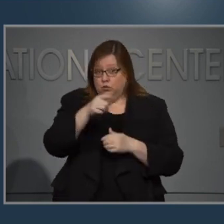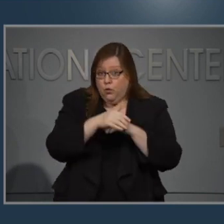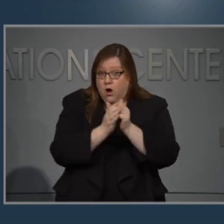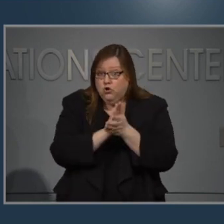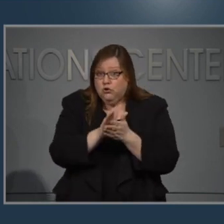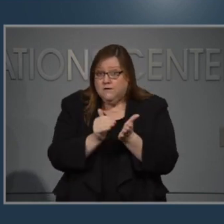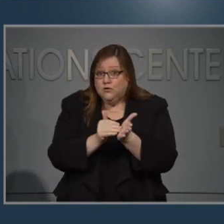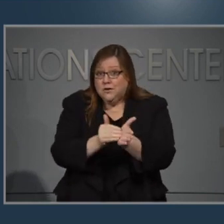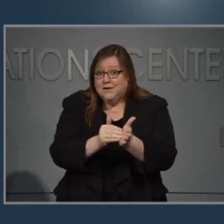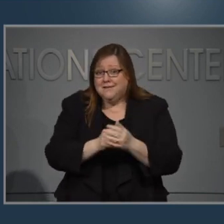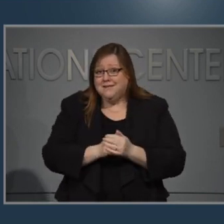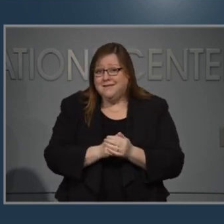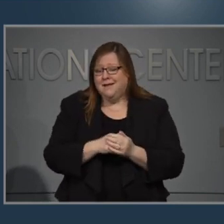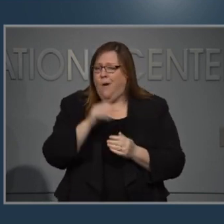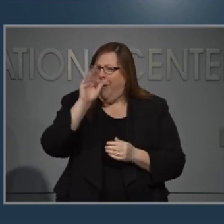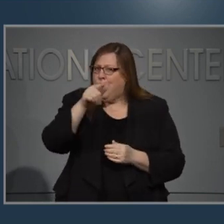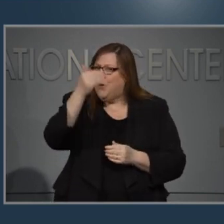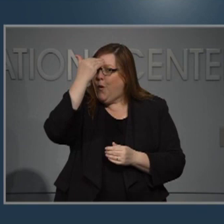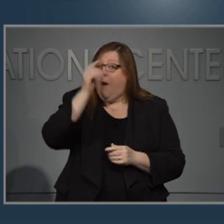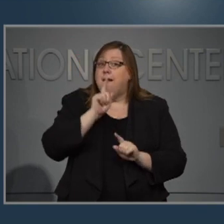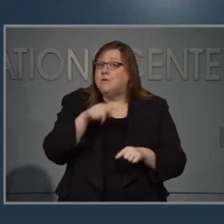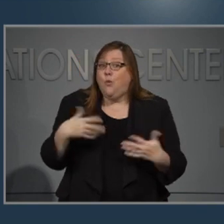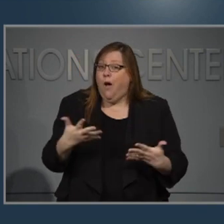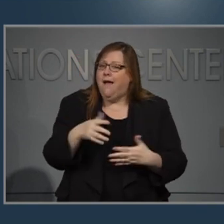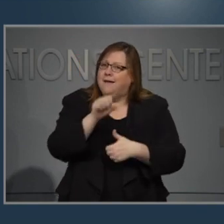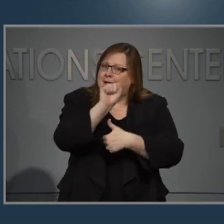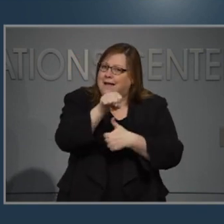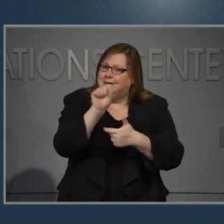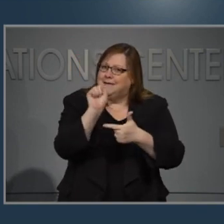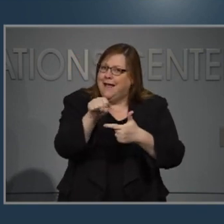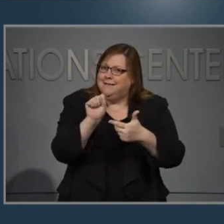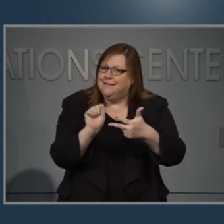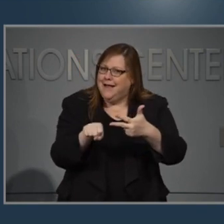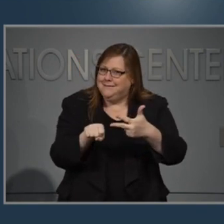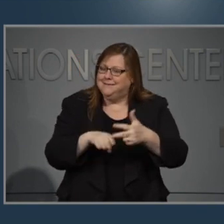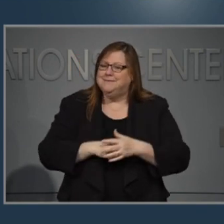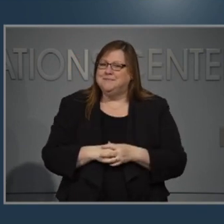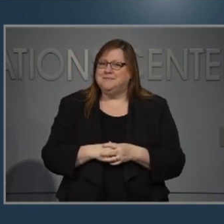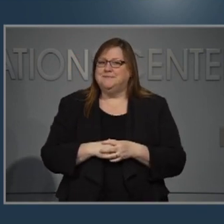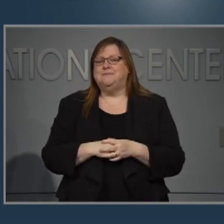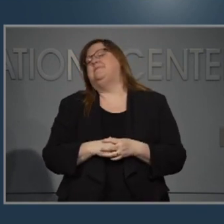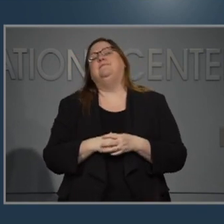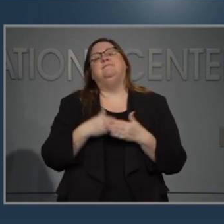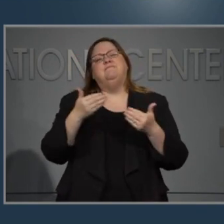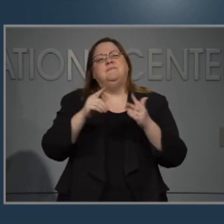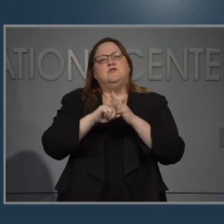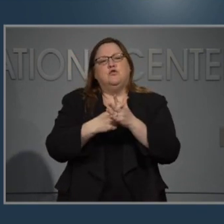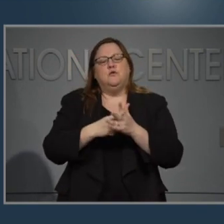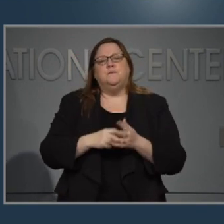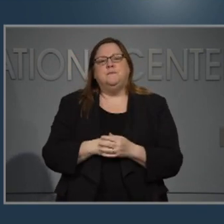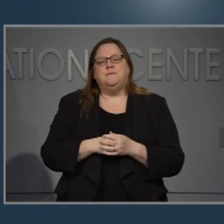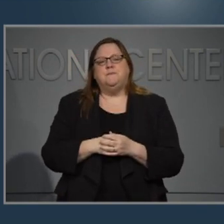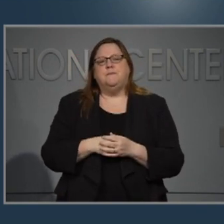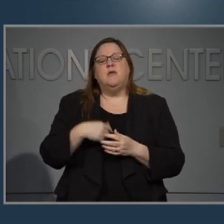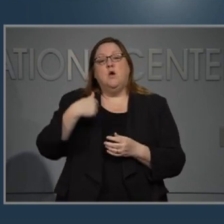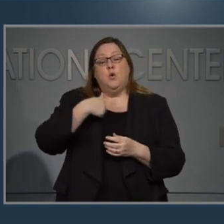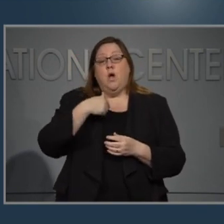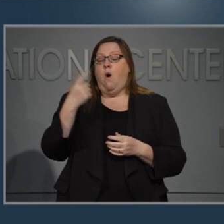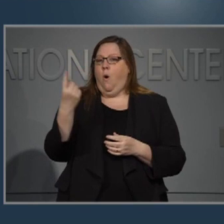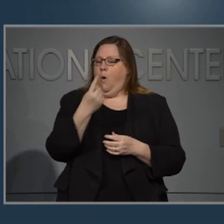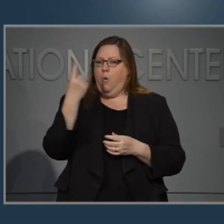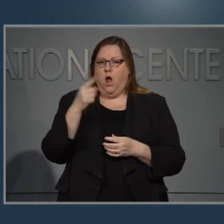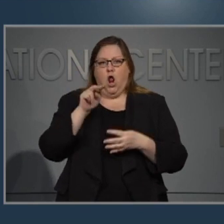hope you know the answer should be yes to all those. All right, let's get started. As a reminder, we use a combination of metrics. We look